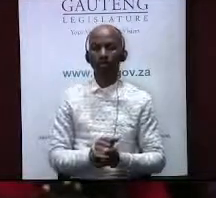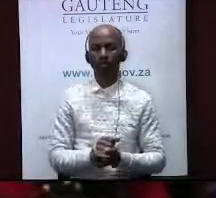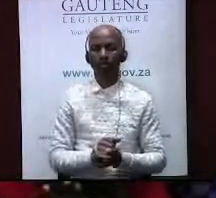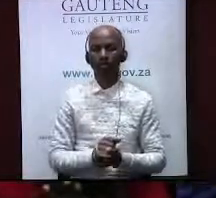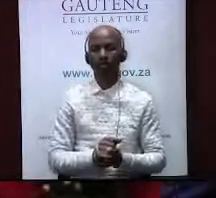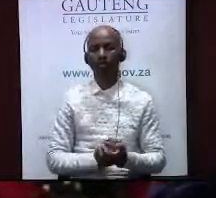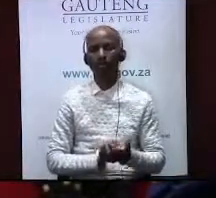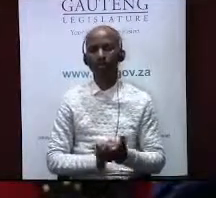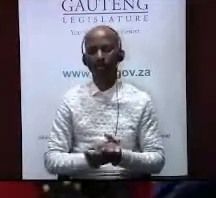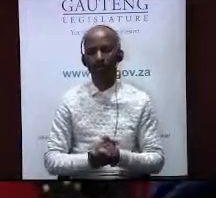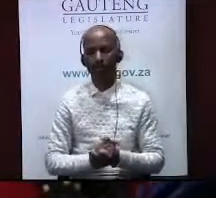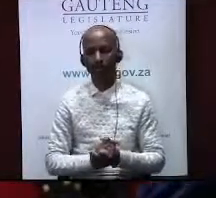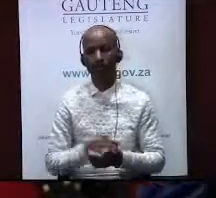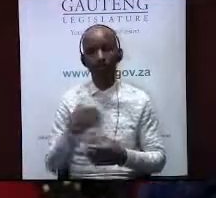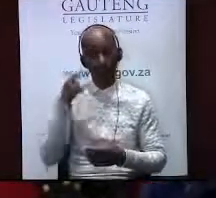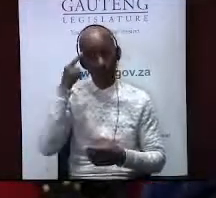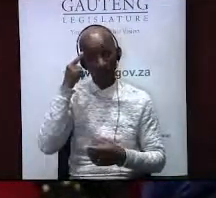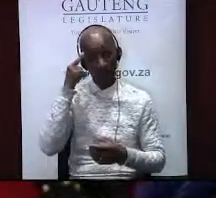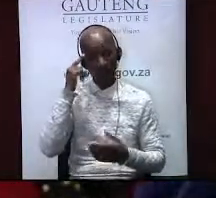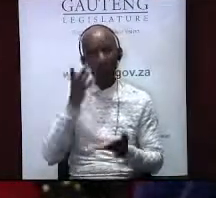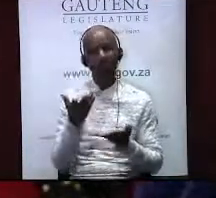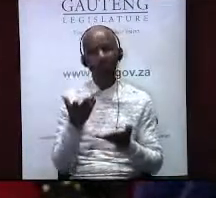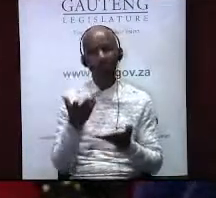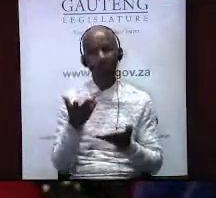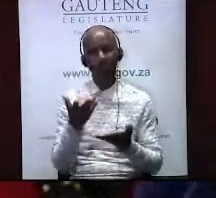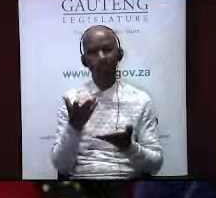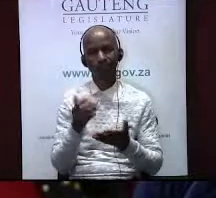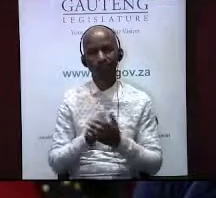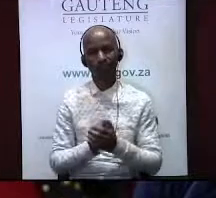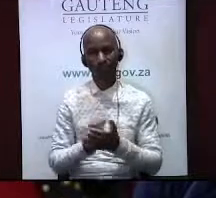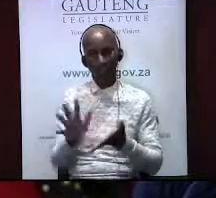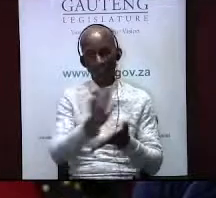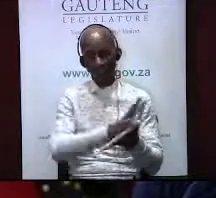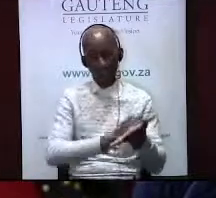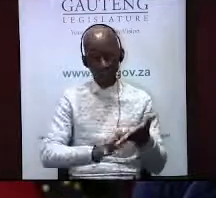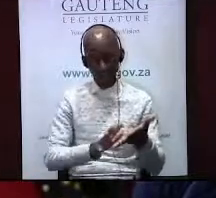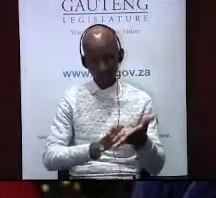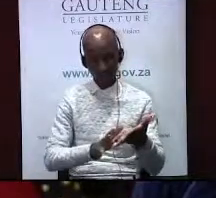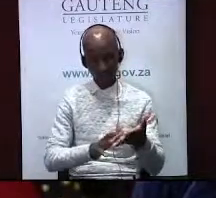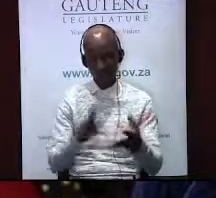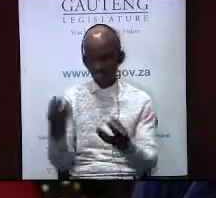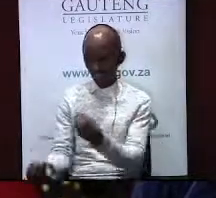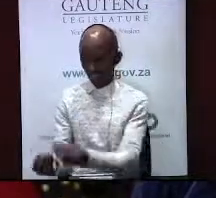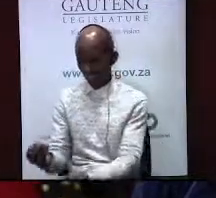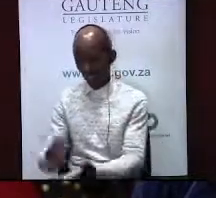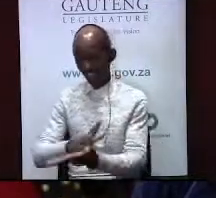You know, the story tse bana ba nsherelang tsone at schools.